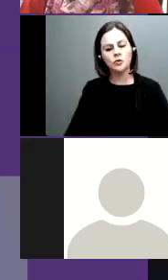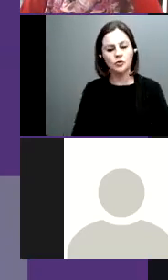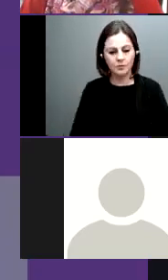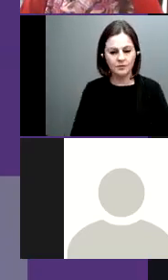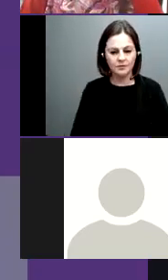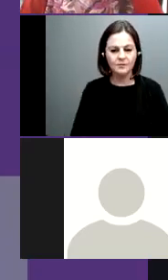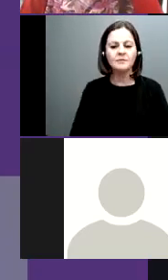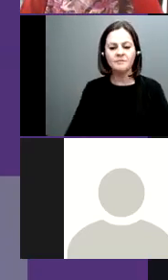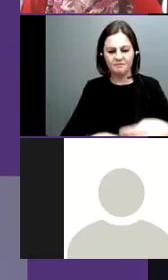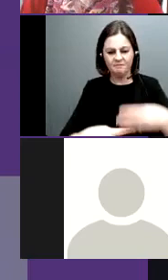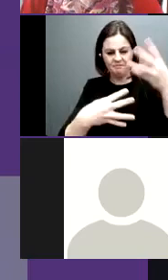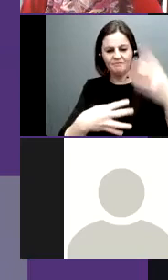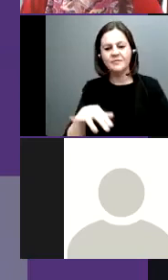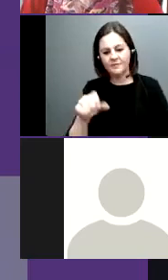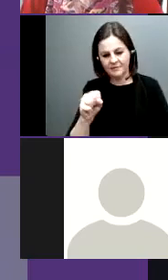Yes.